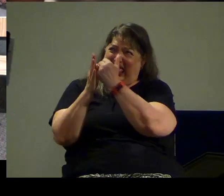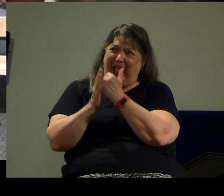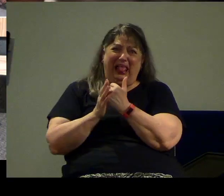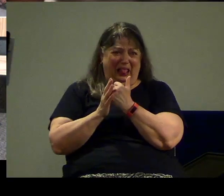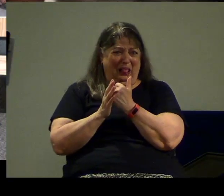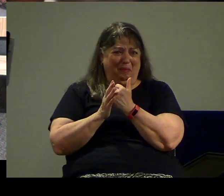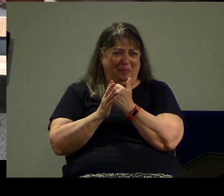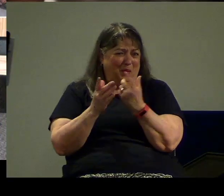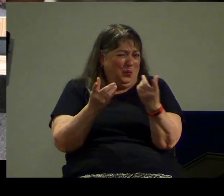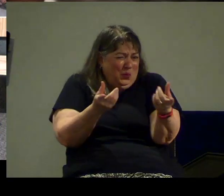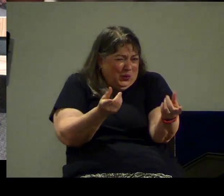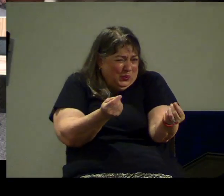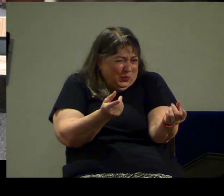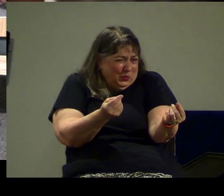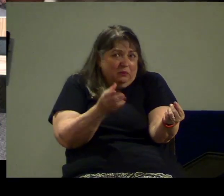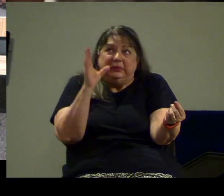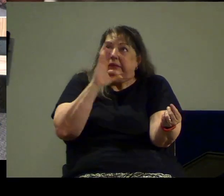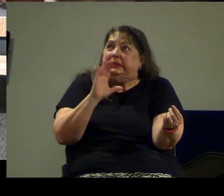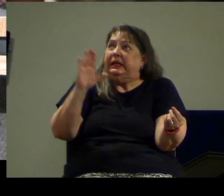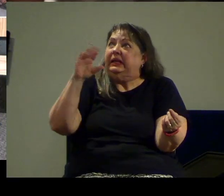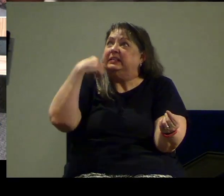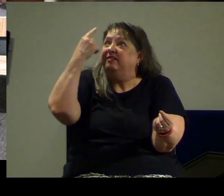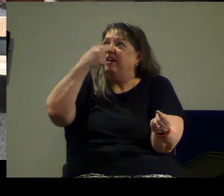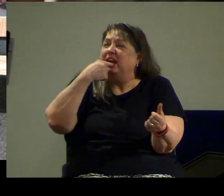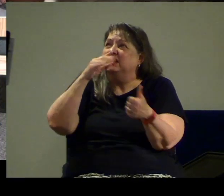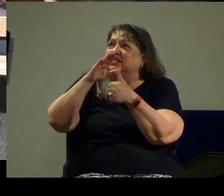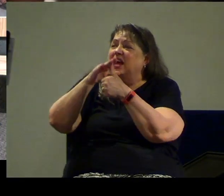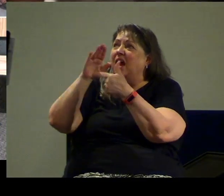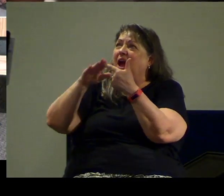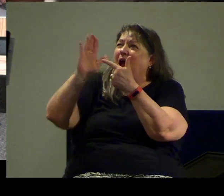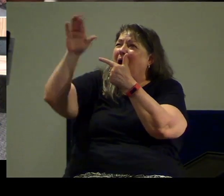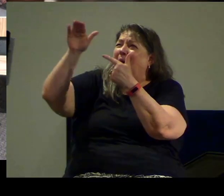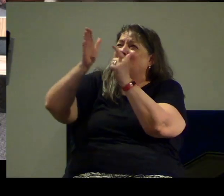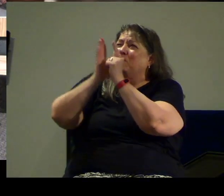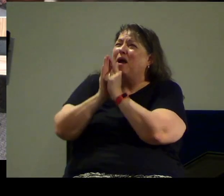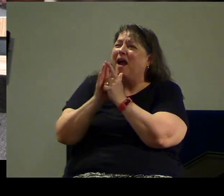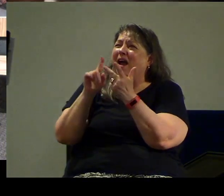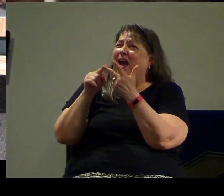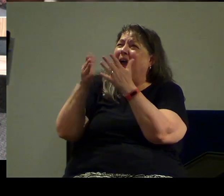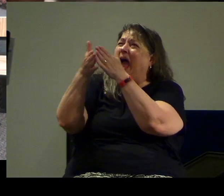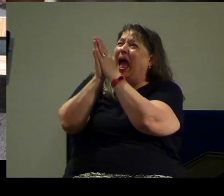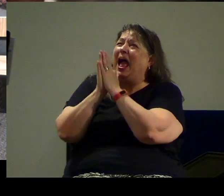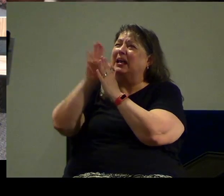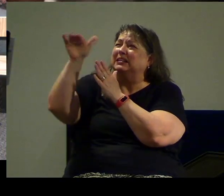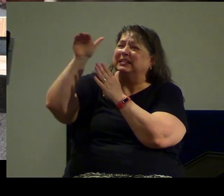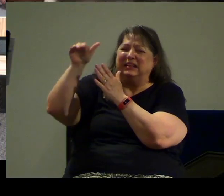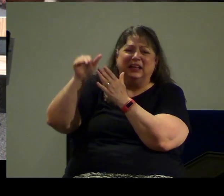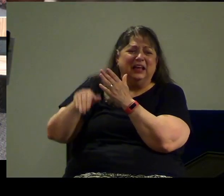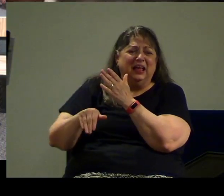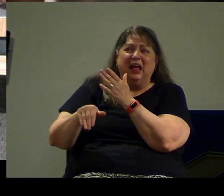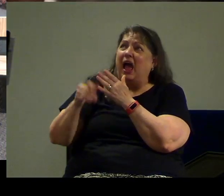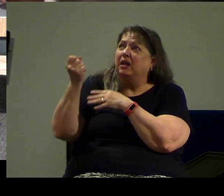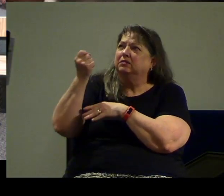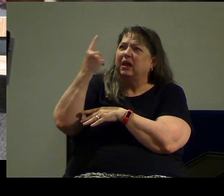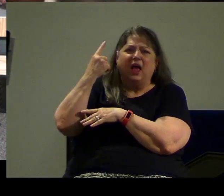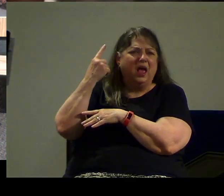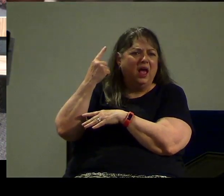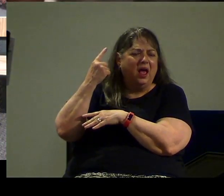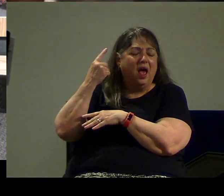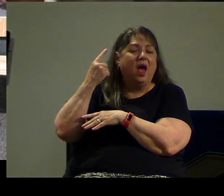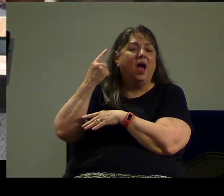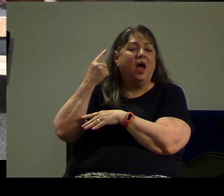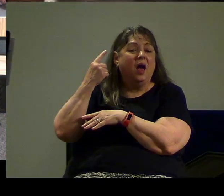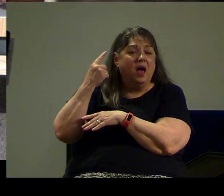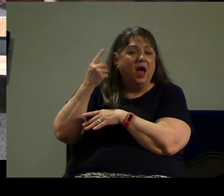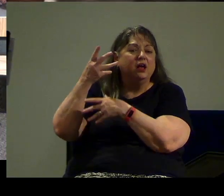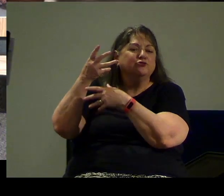the face of God. Pray to the Lord God. Inquire in the Lord and understand that you need